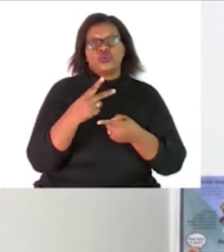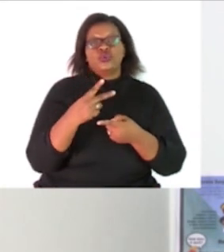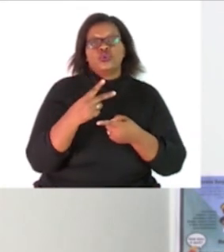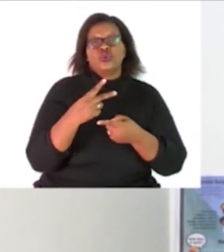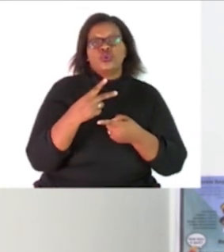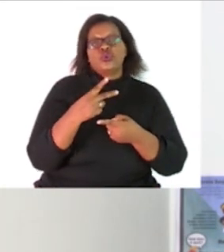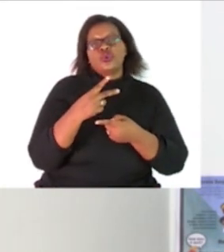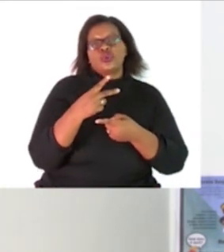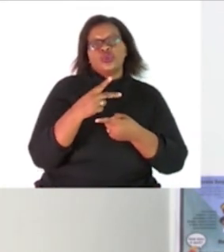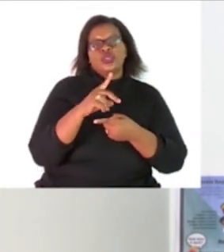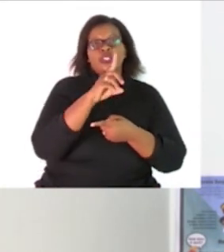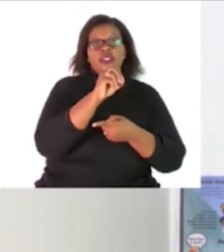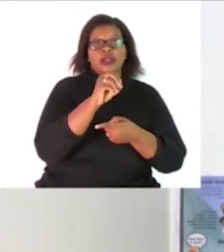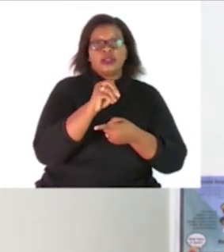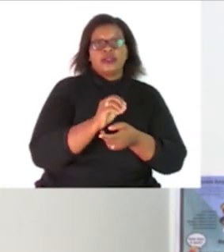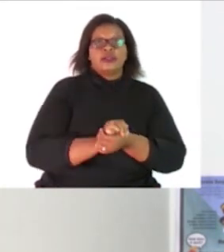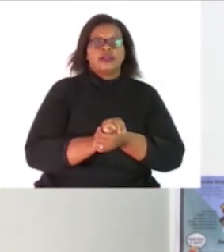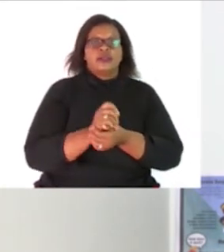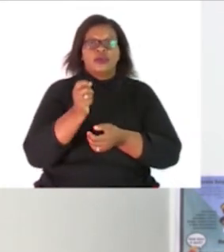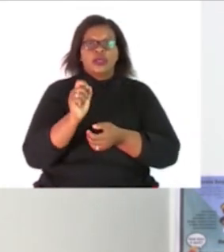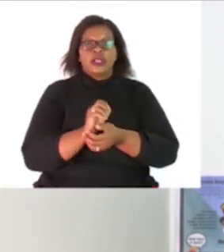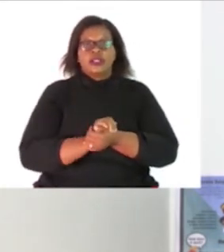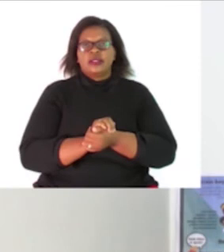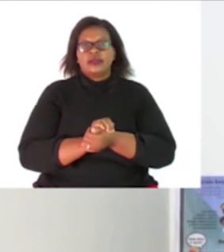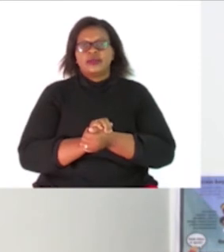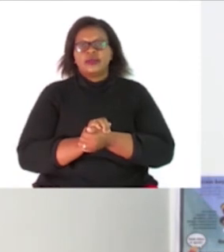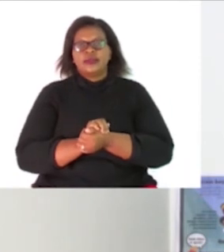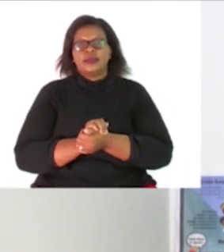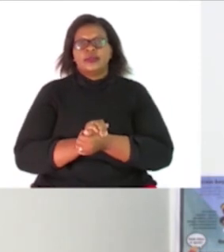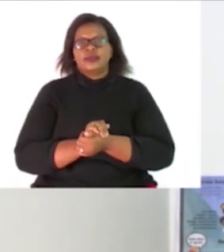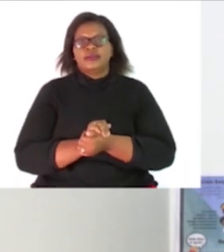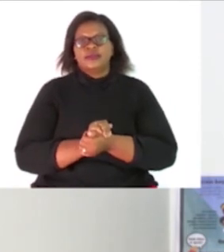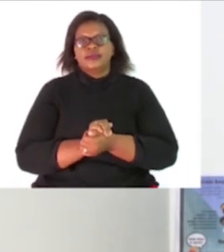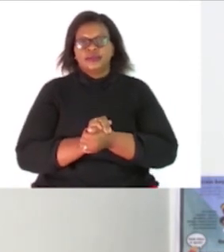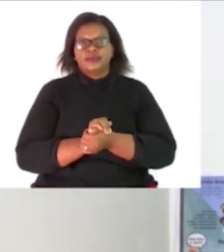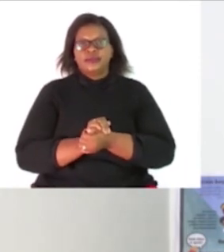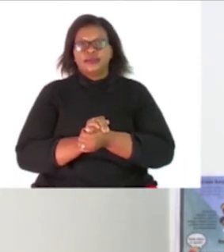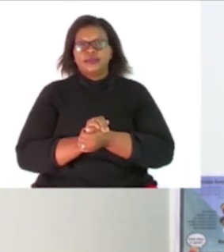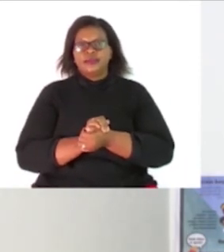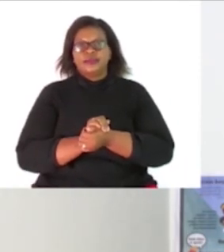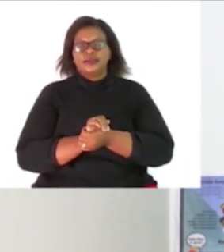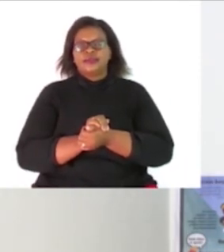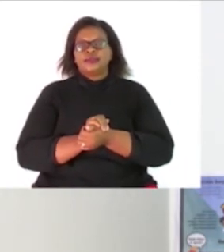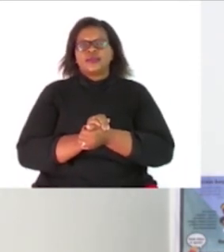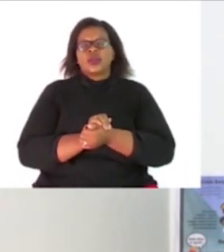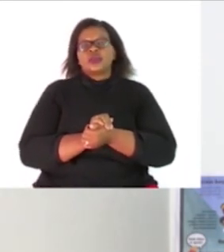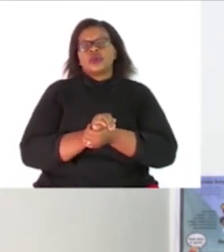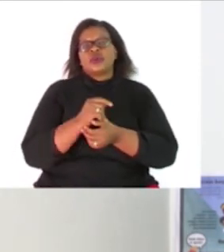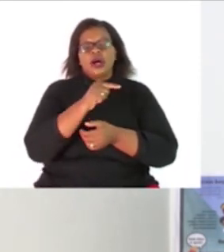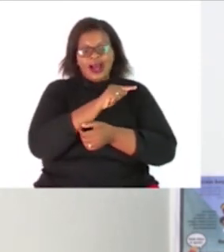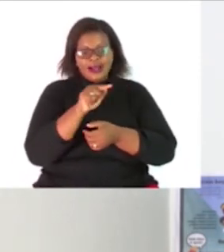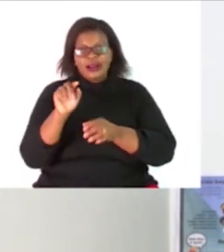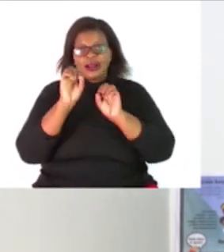is 10. Then we write down our 10 in full. Underline for us to